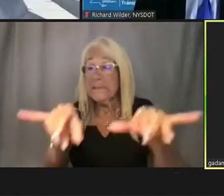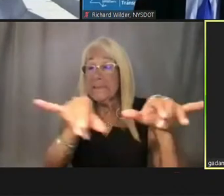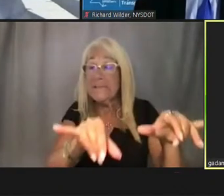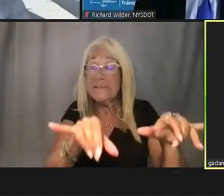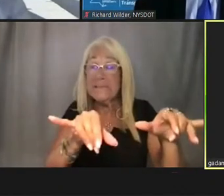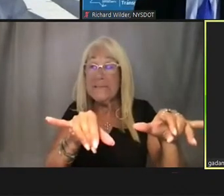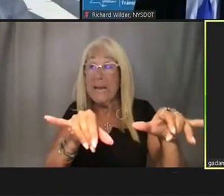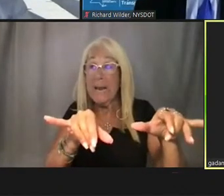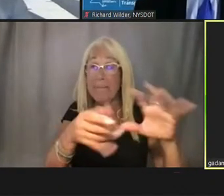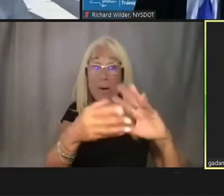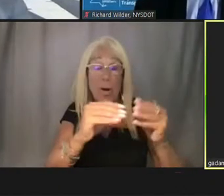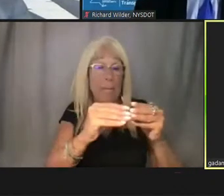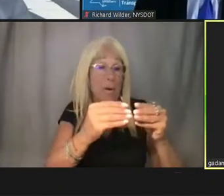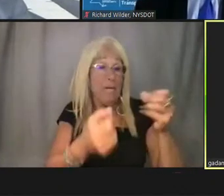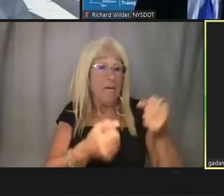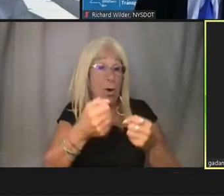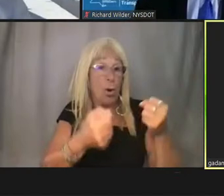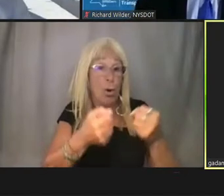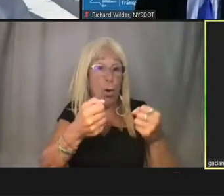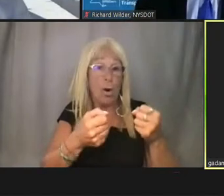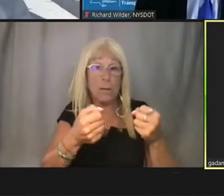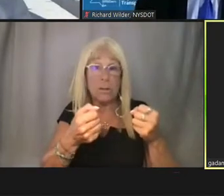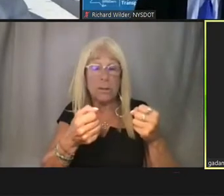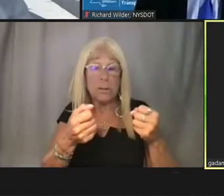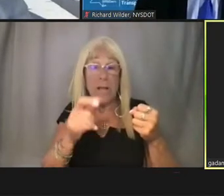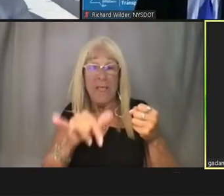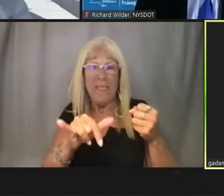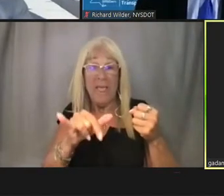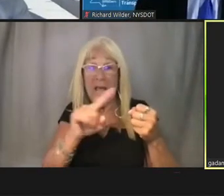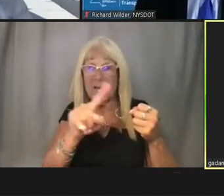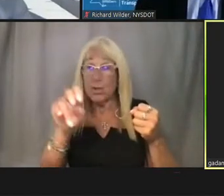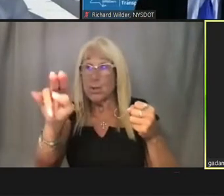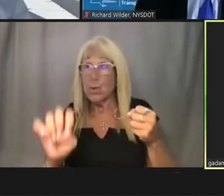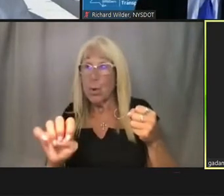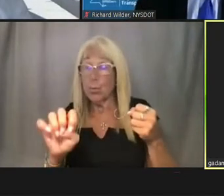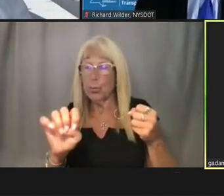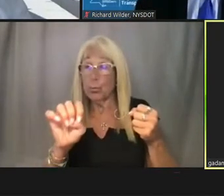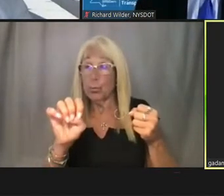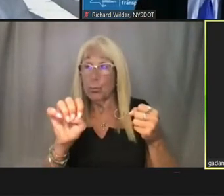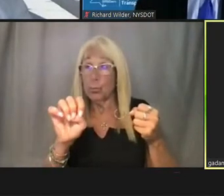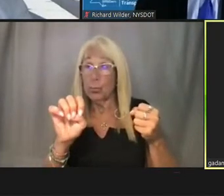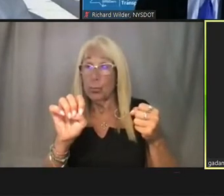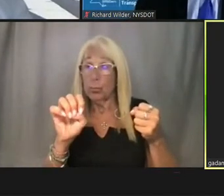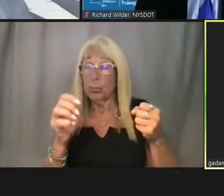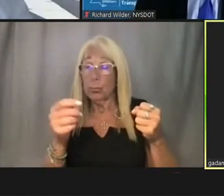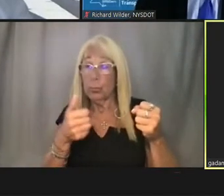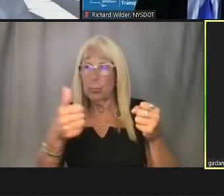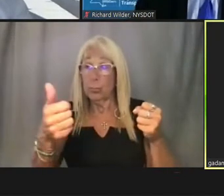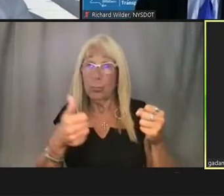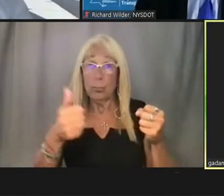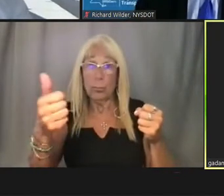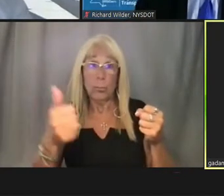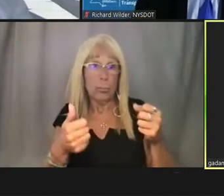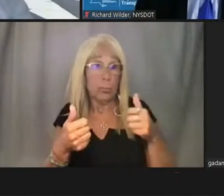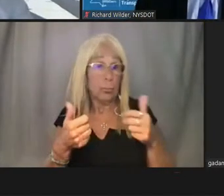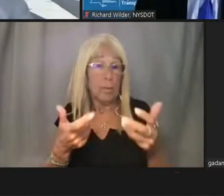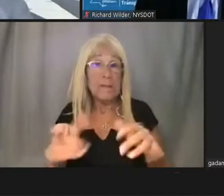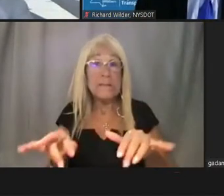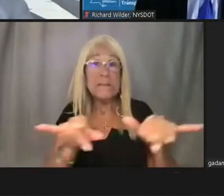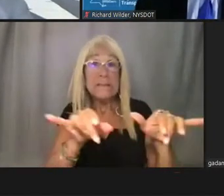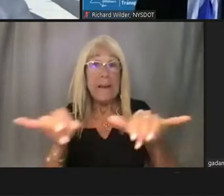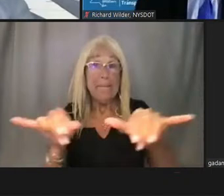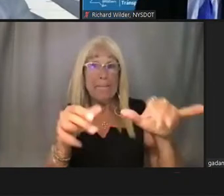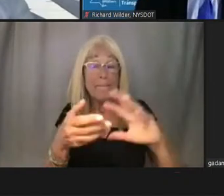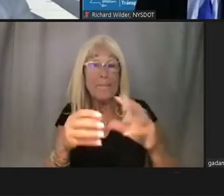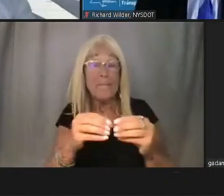vehicles are passing through the Cordon zone or the zone to be told that already passing through today then